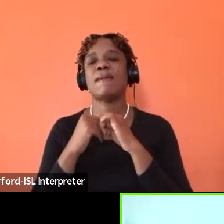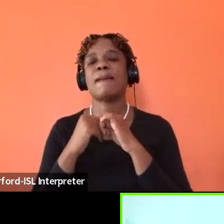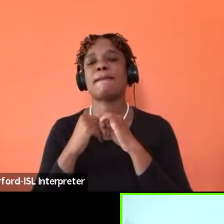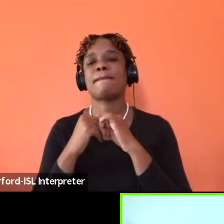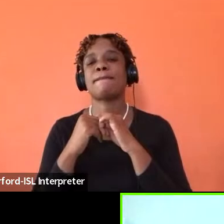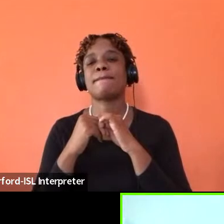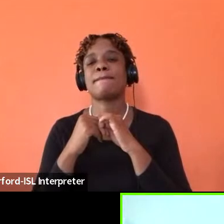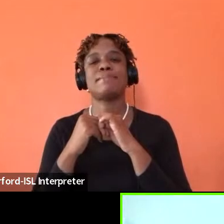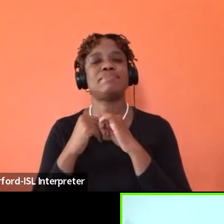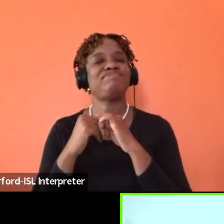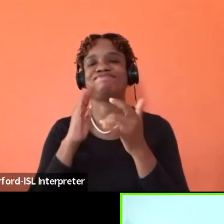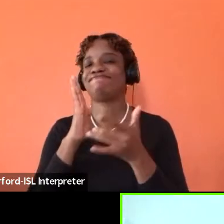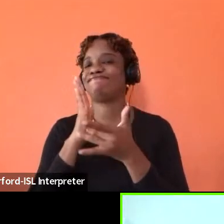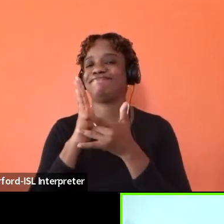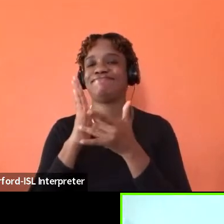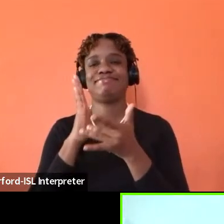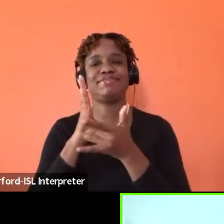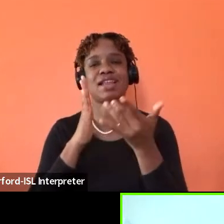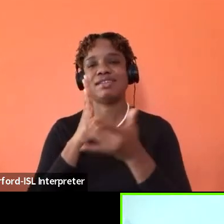Technology, right?